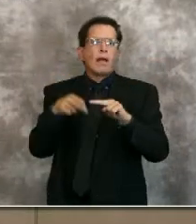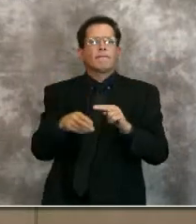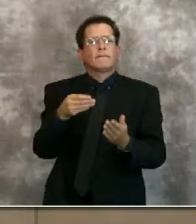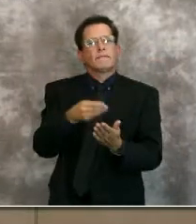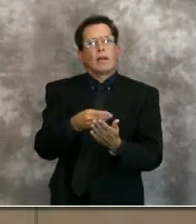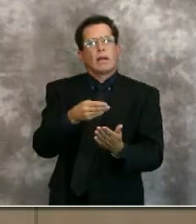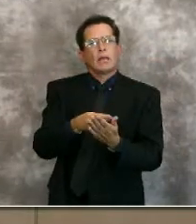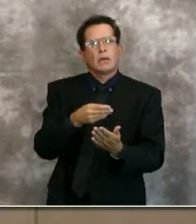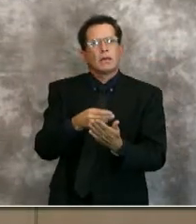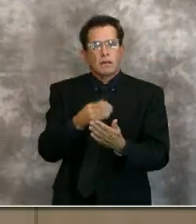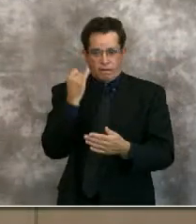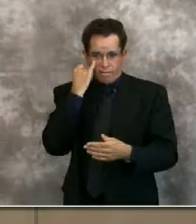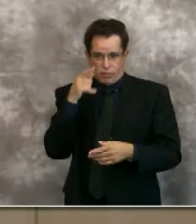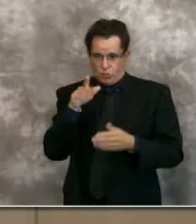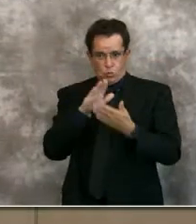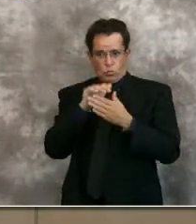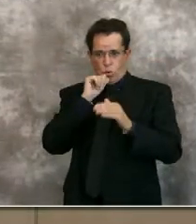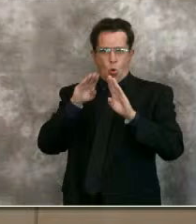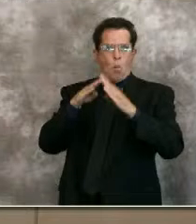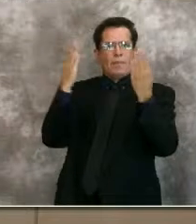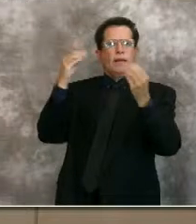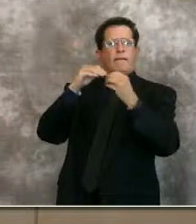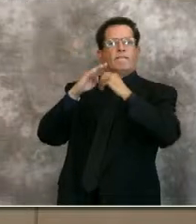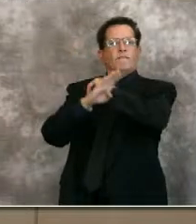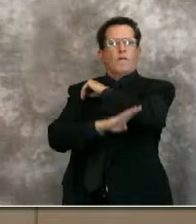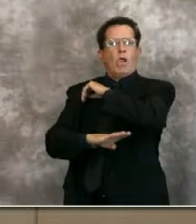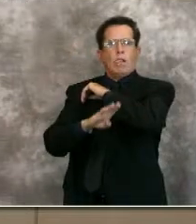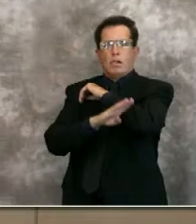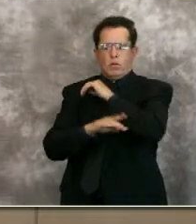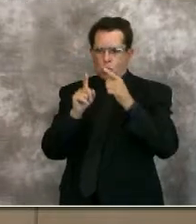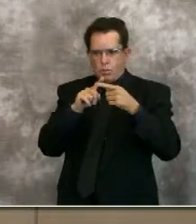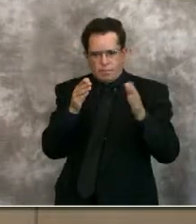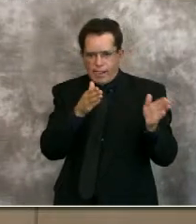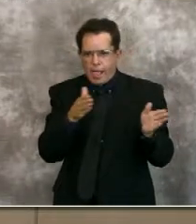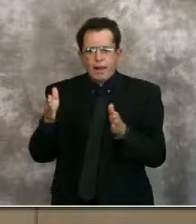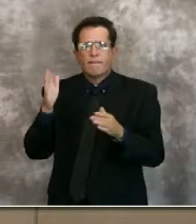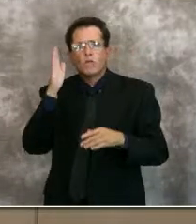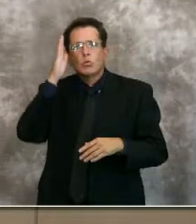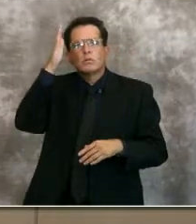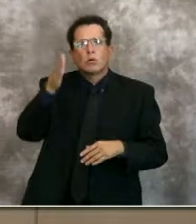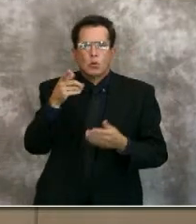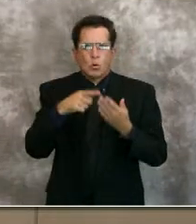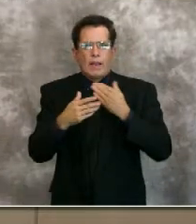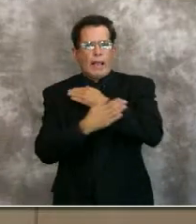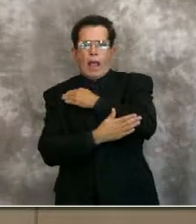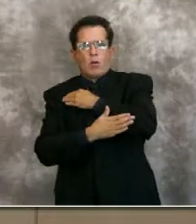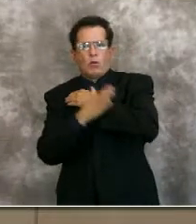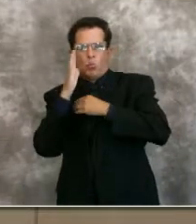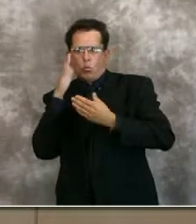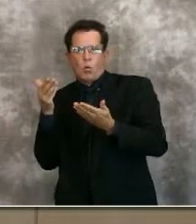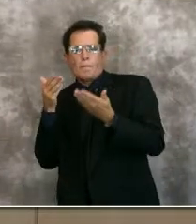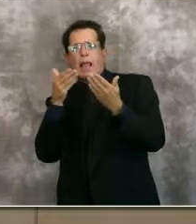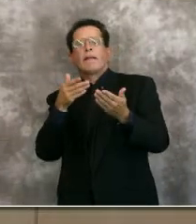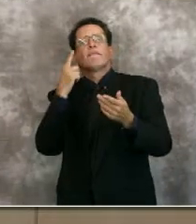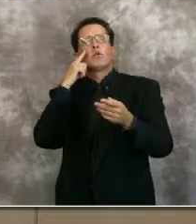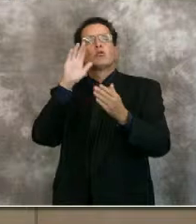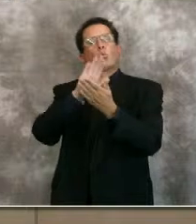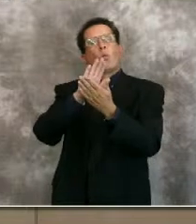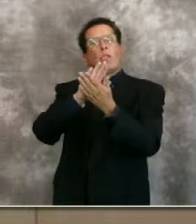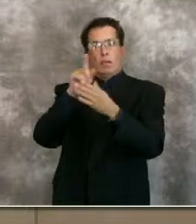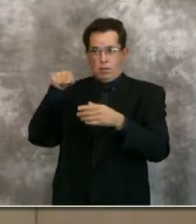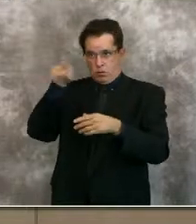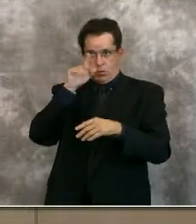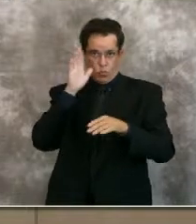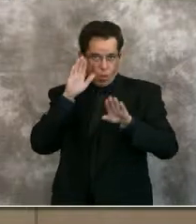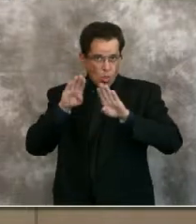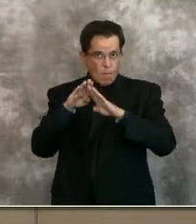schools don't open by the fall, what can you tell parents, students, and teachers about what the county will recommend when it comes to opening schools in light of the